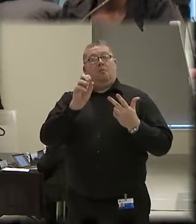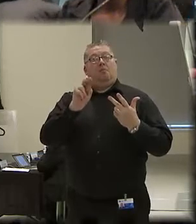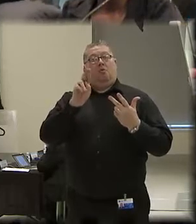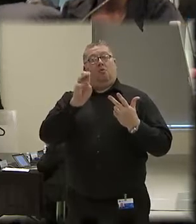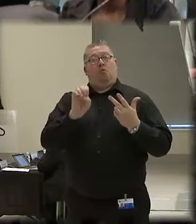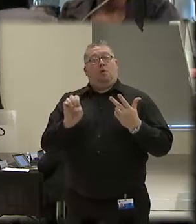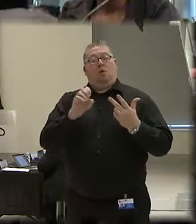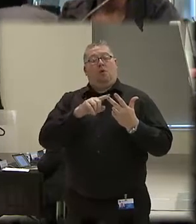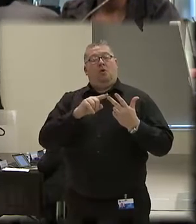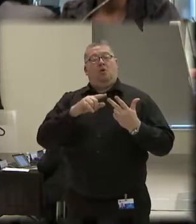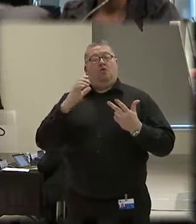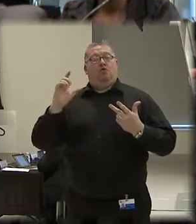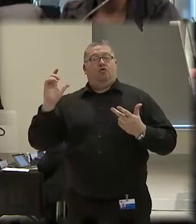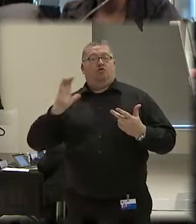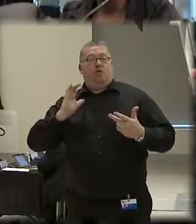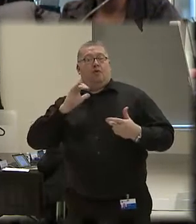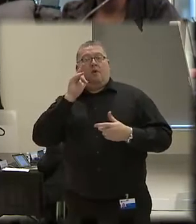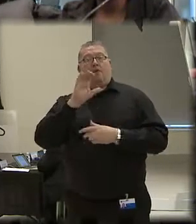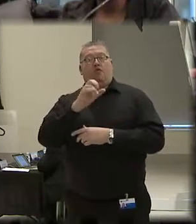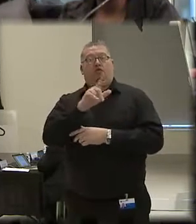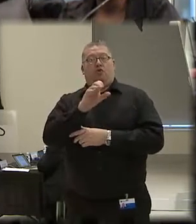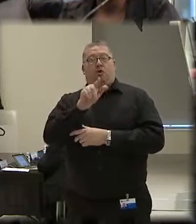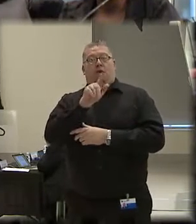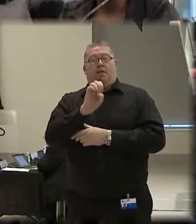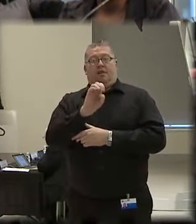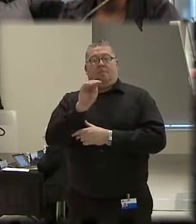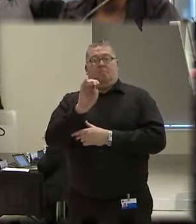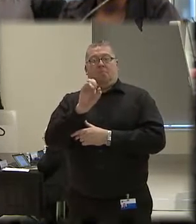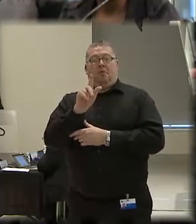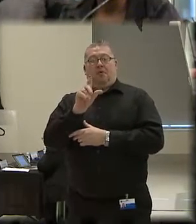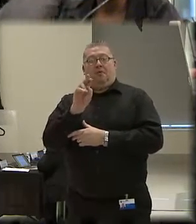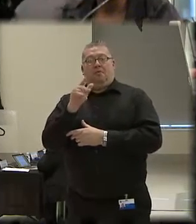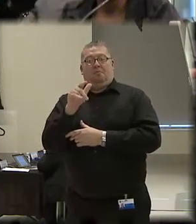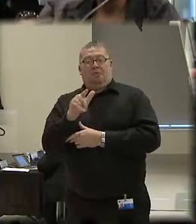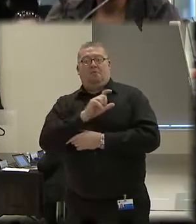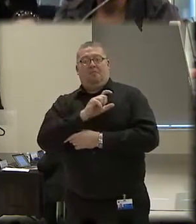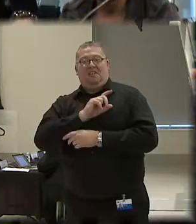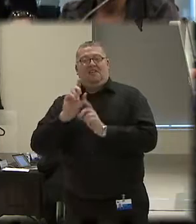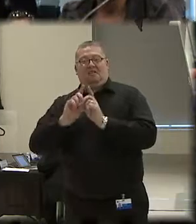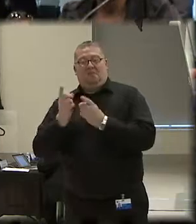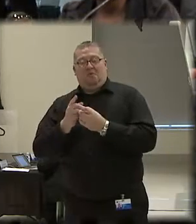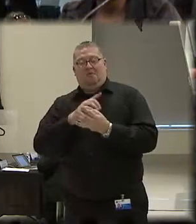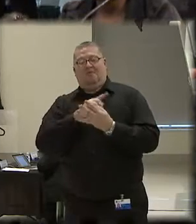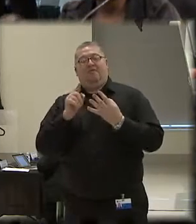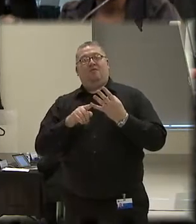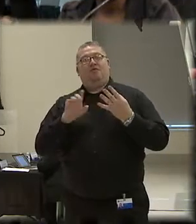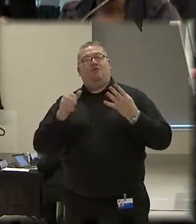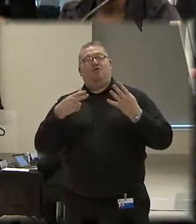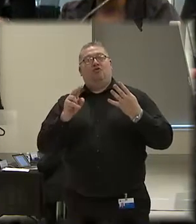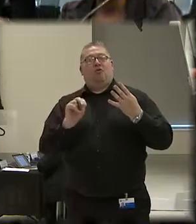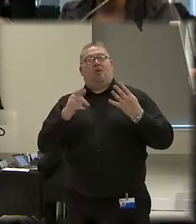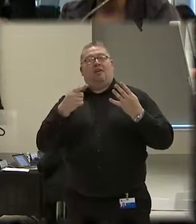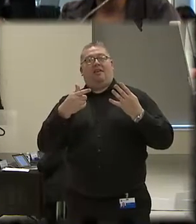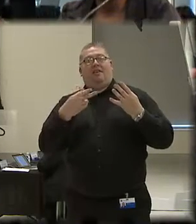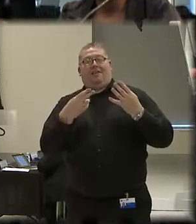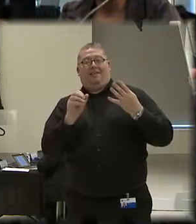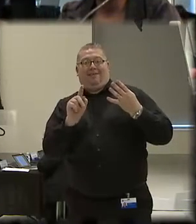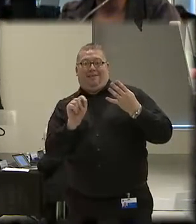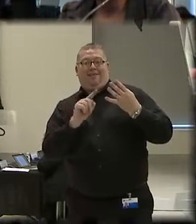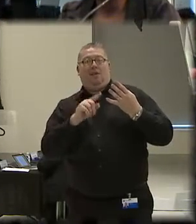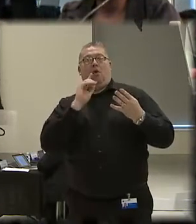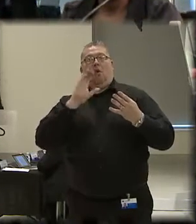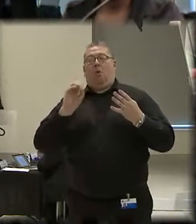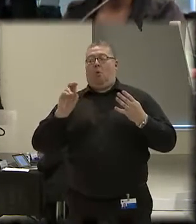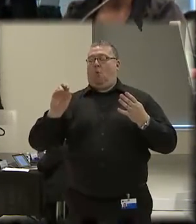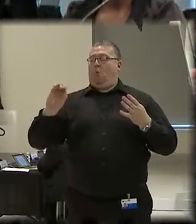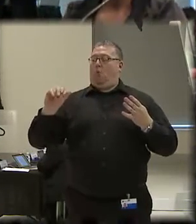of Charlotte-Mecklenburg Police Department. And Whent, Chief of the Oakland Police Department. And let's start